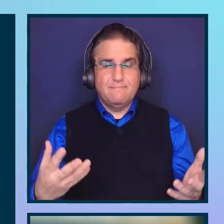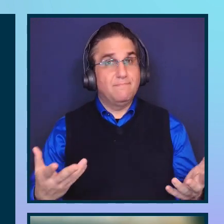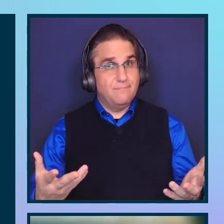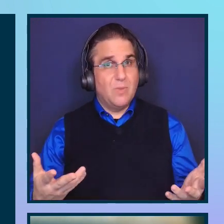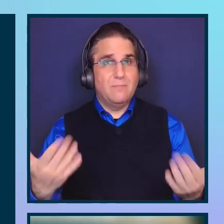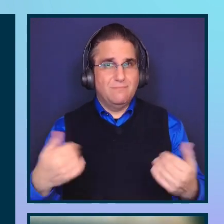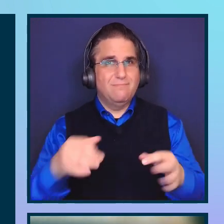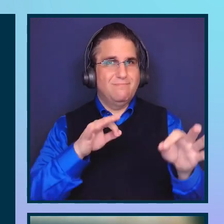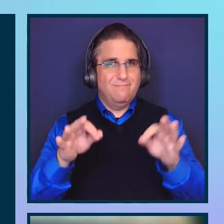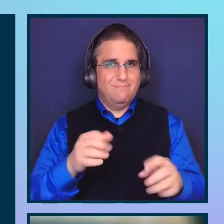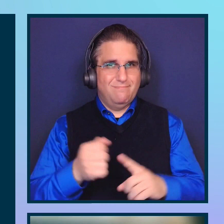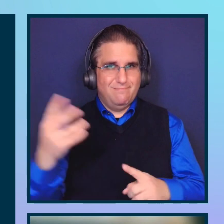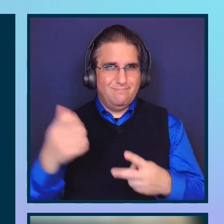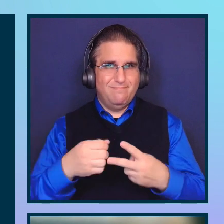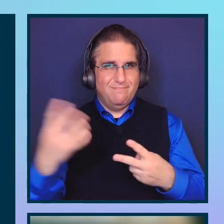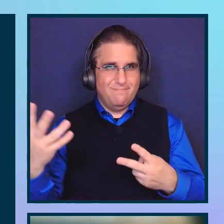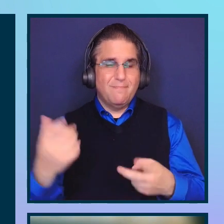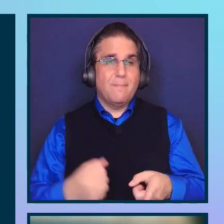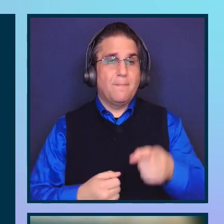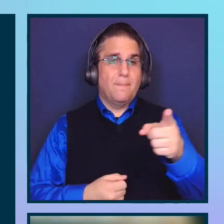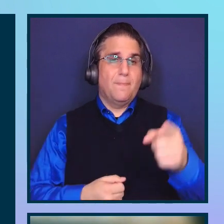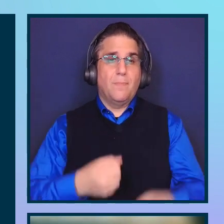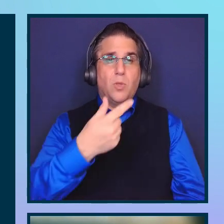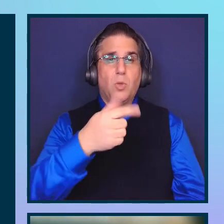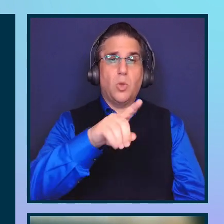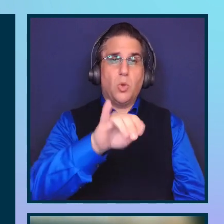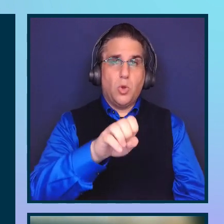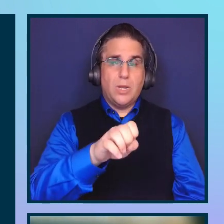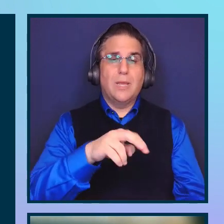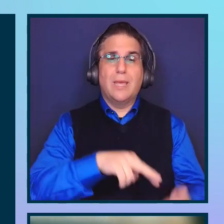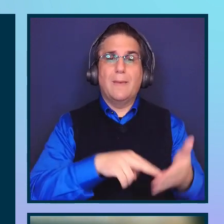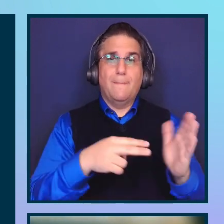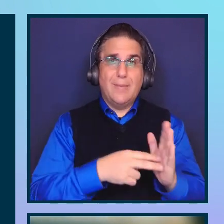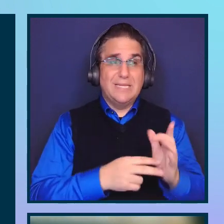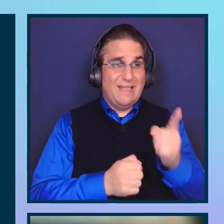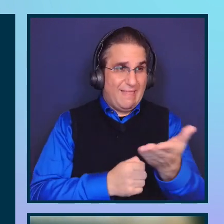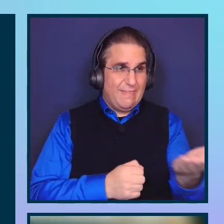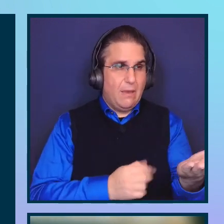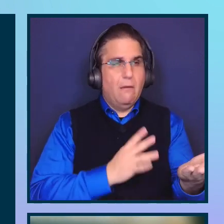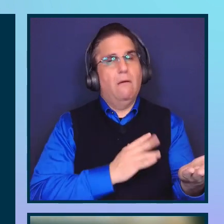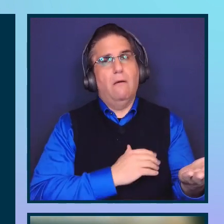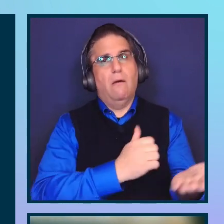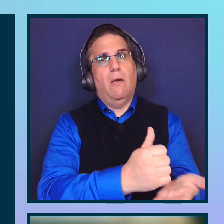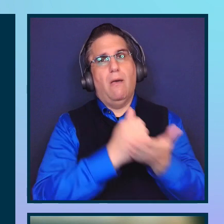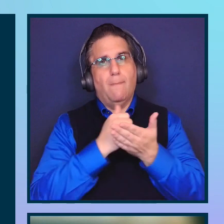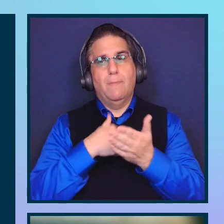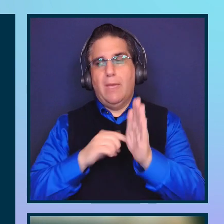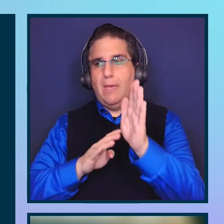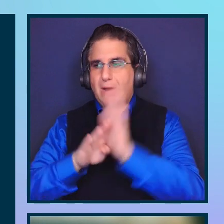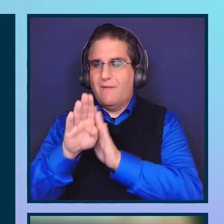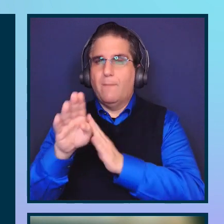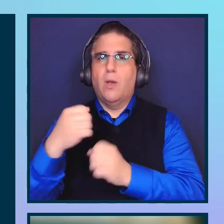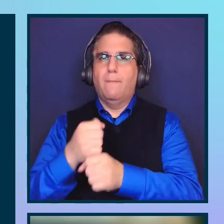they? So goodie is something that makes it a lot easier for a developer to make accessibility changes